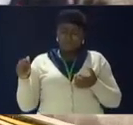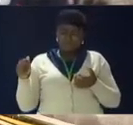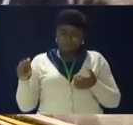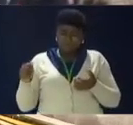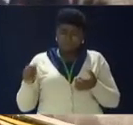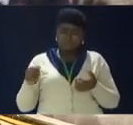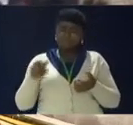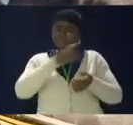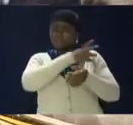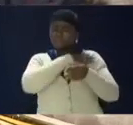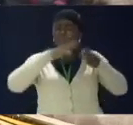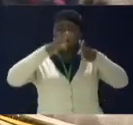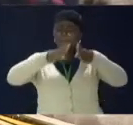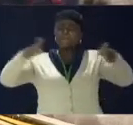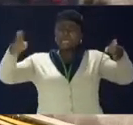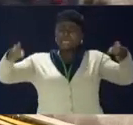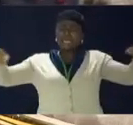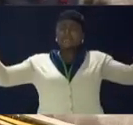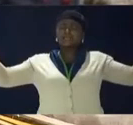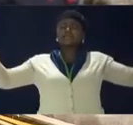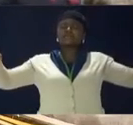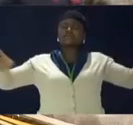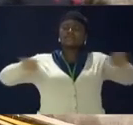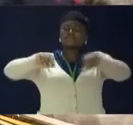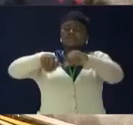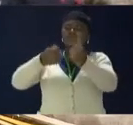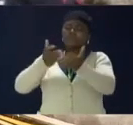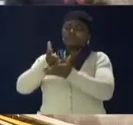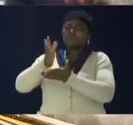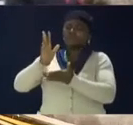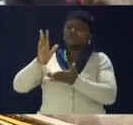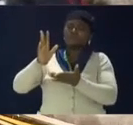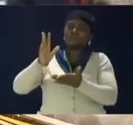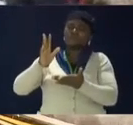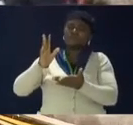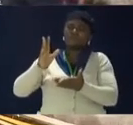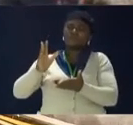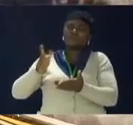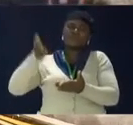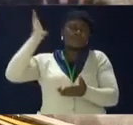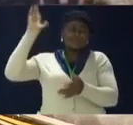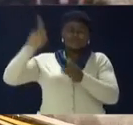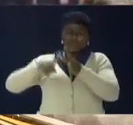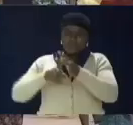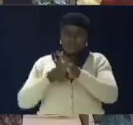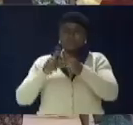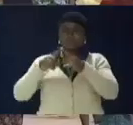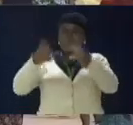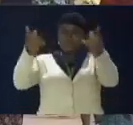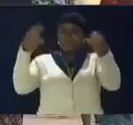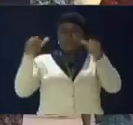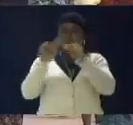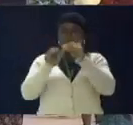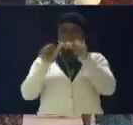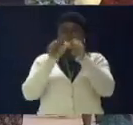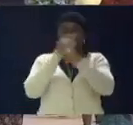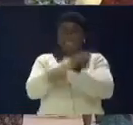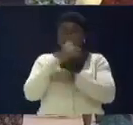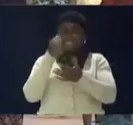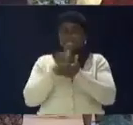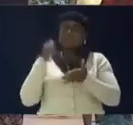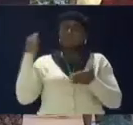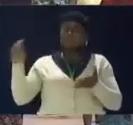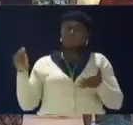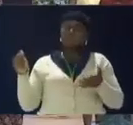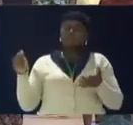And the bigger breakthroughs we begin to come every day.